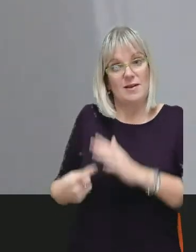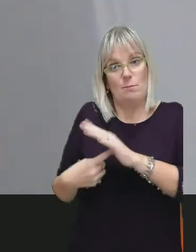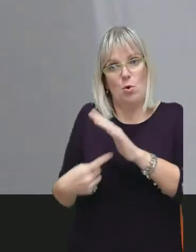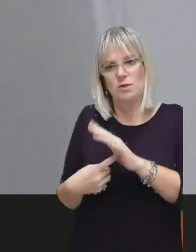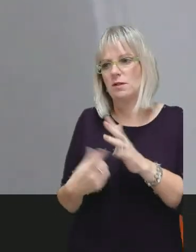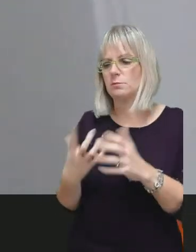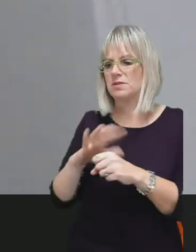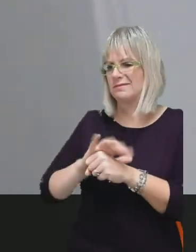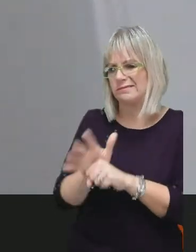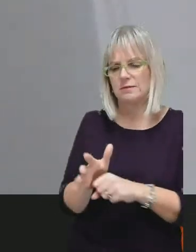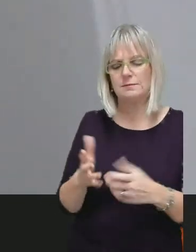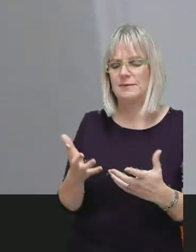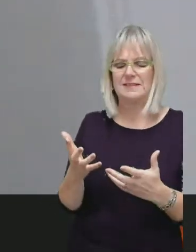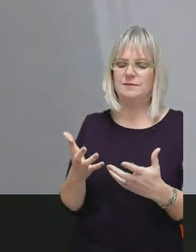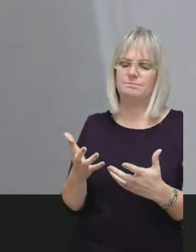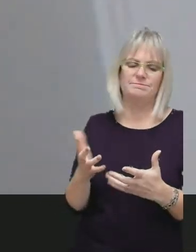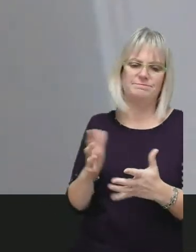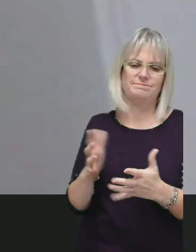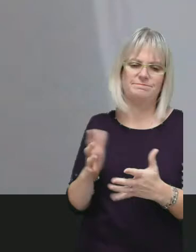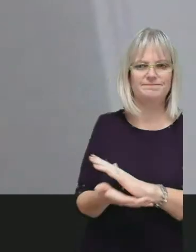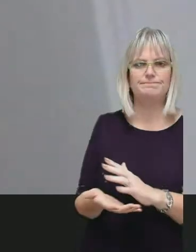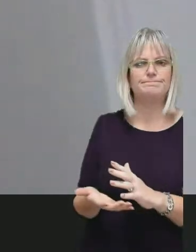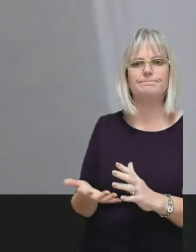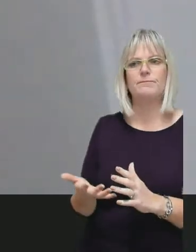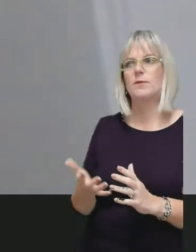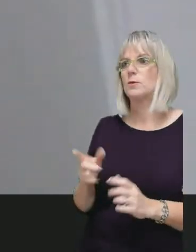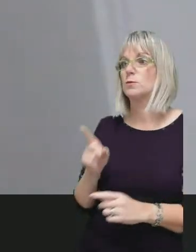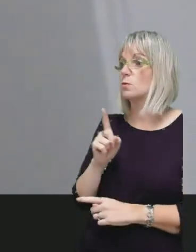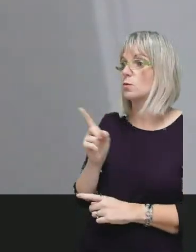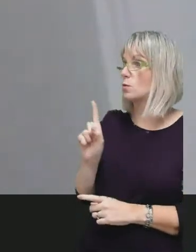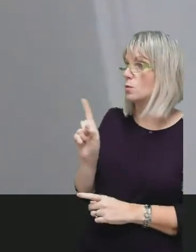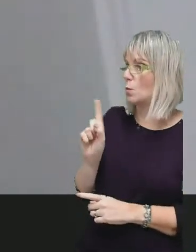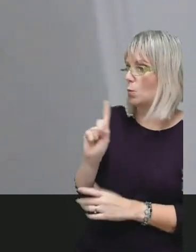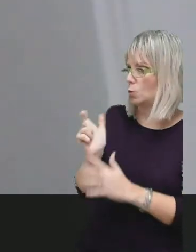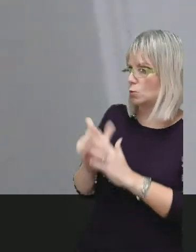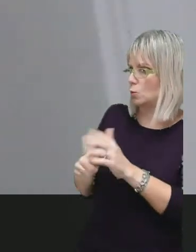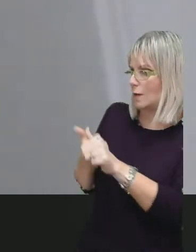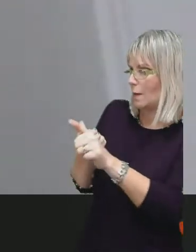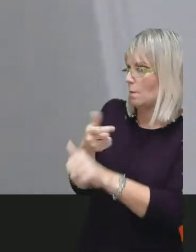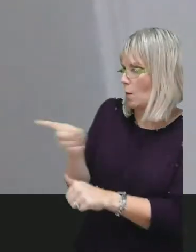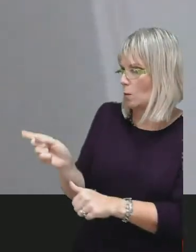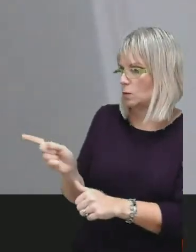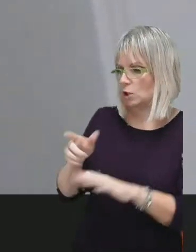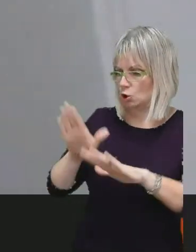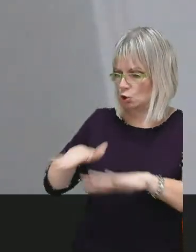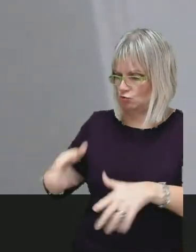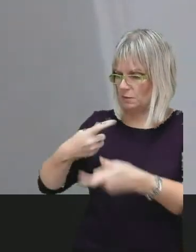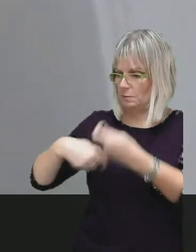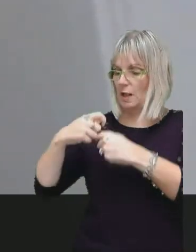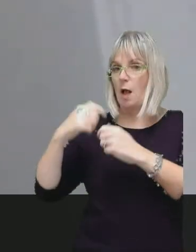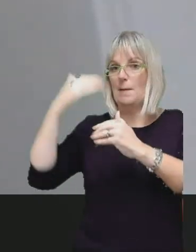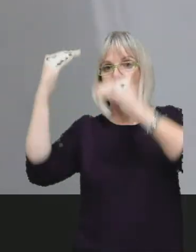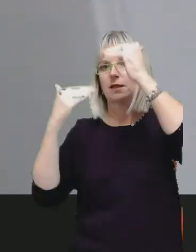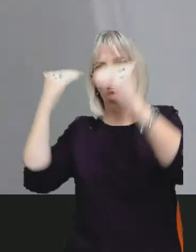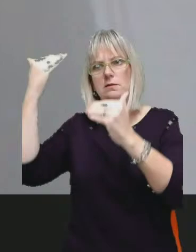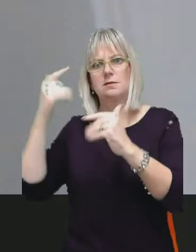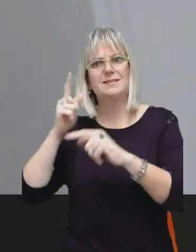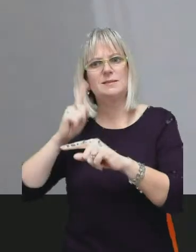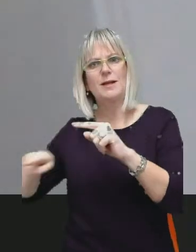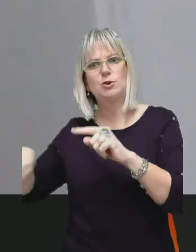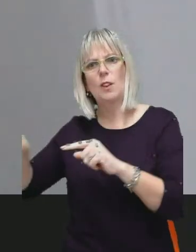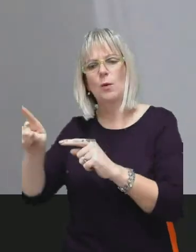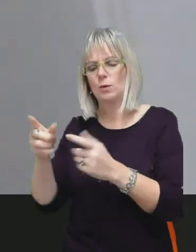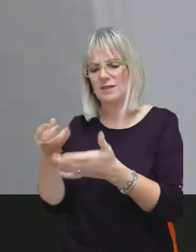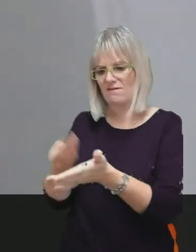to reduce those entering into adulthood from struggling financially, especially those whose guardians rely